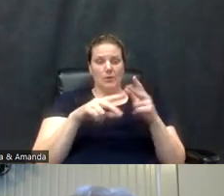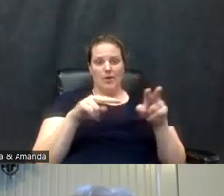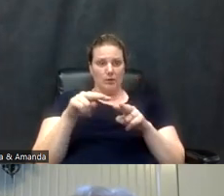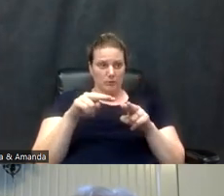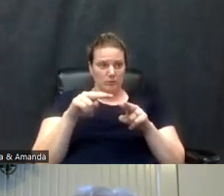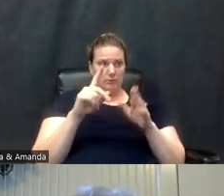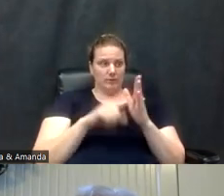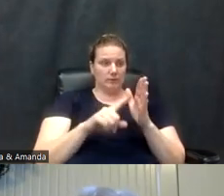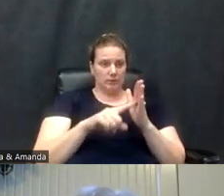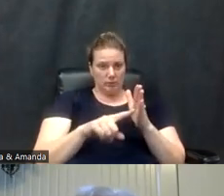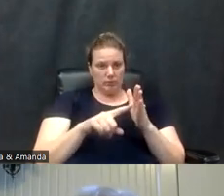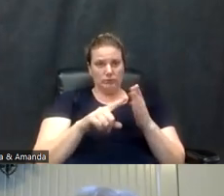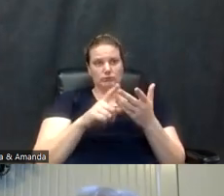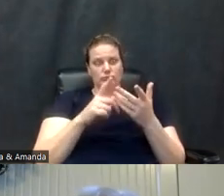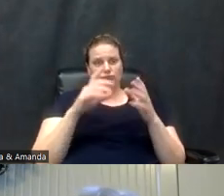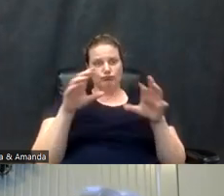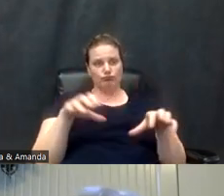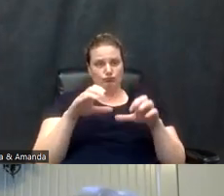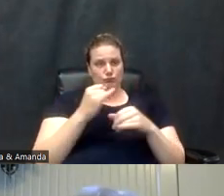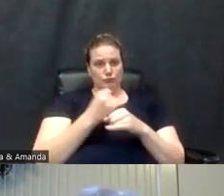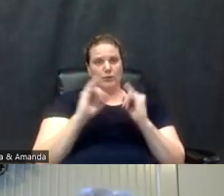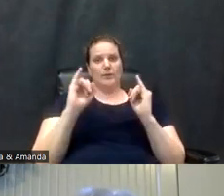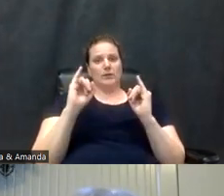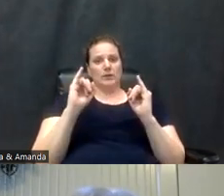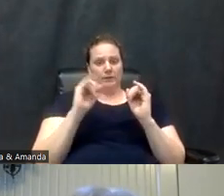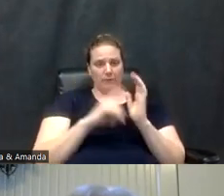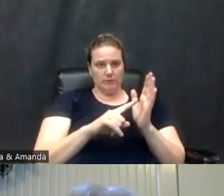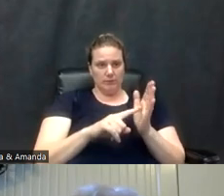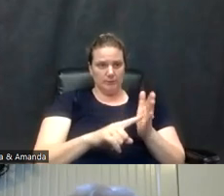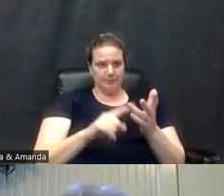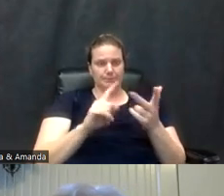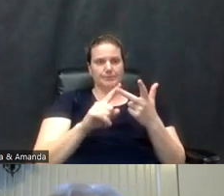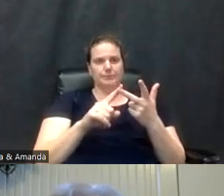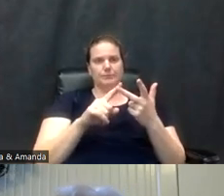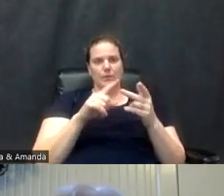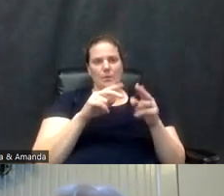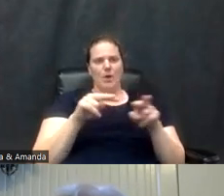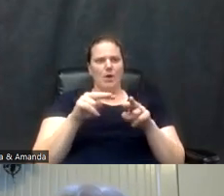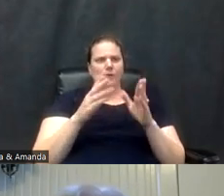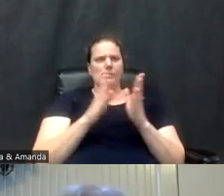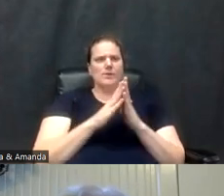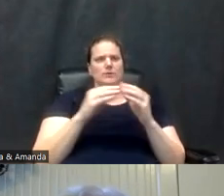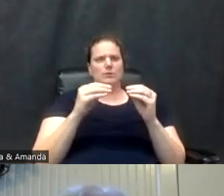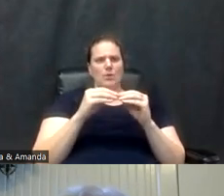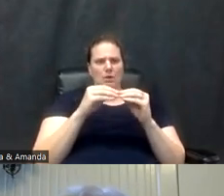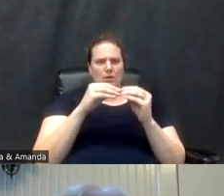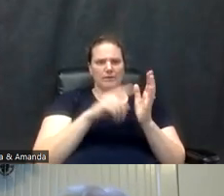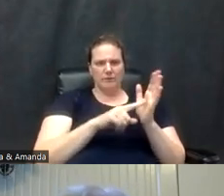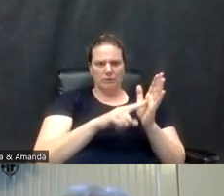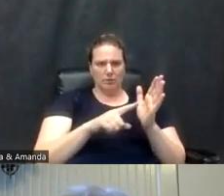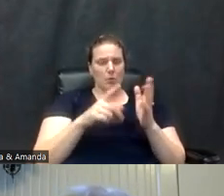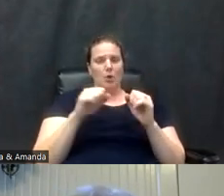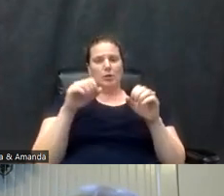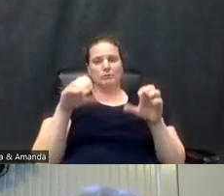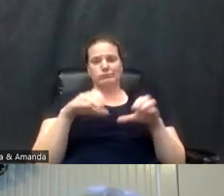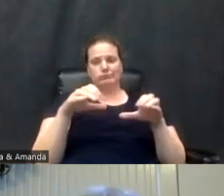investigations or conduct independent investigations. The monitor can request an additional investigation or conduct